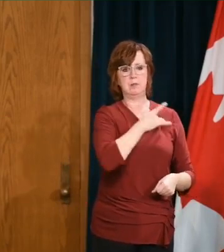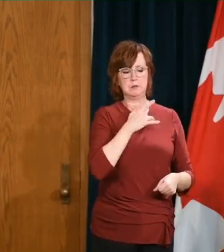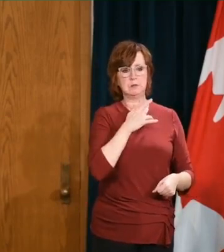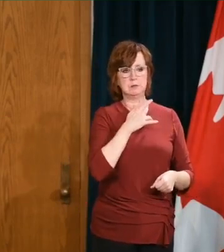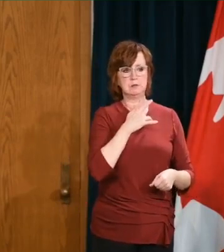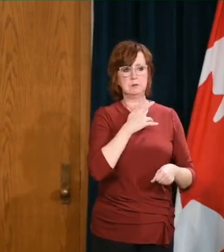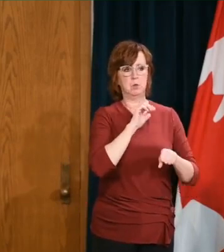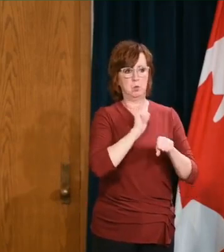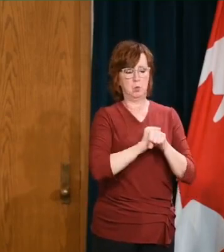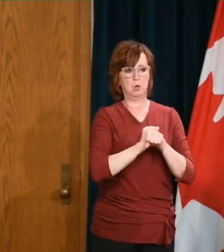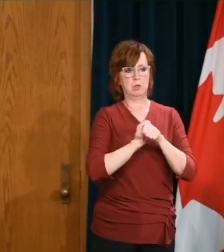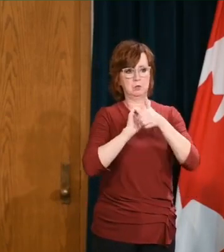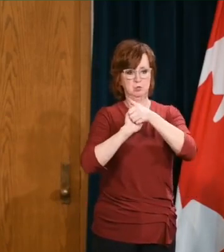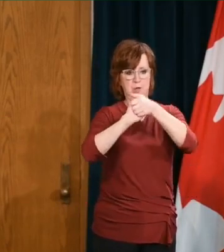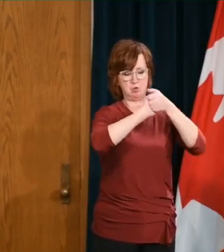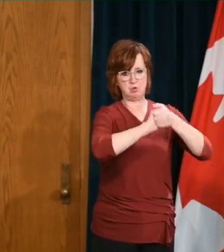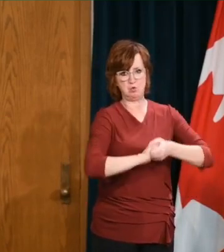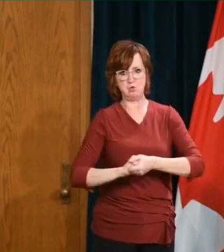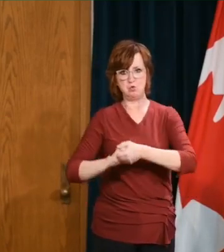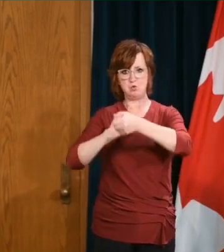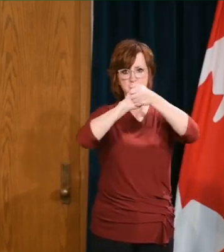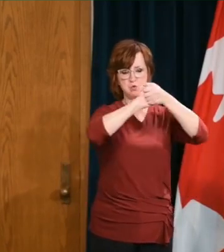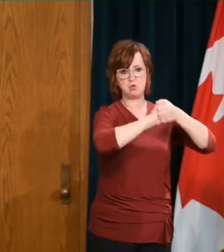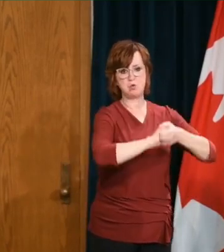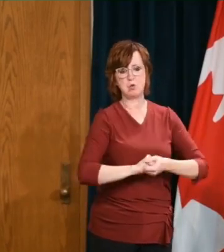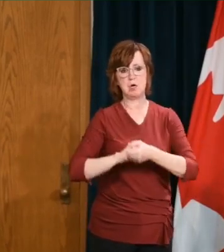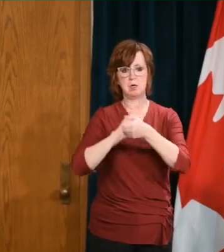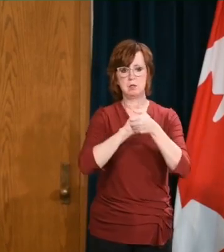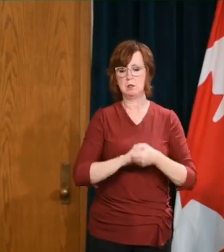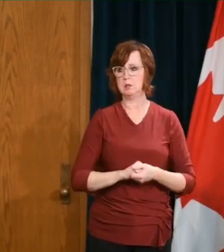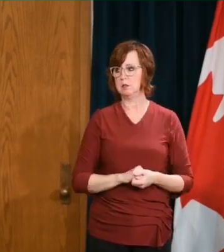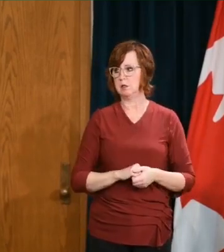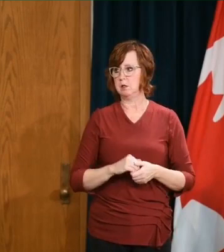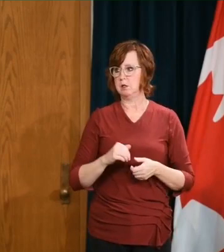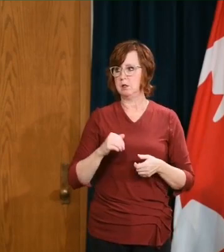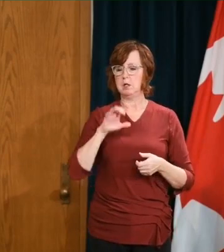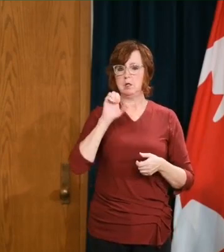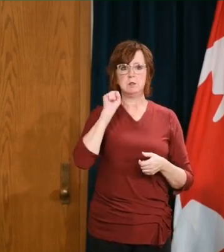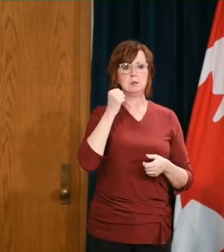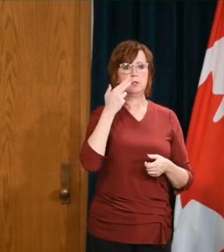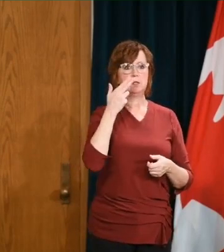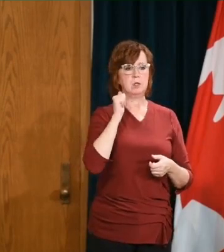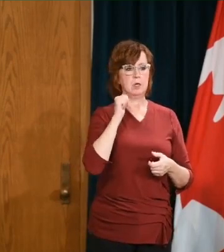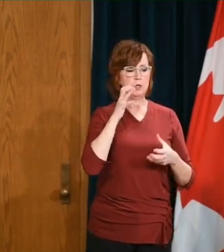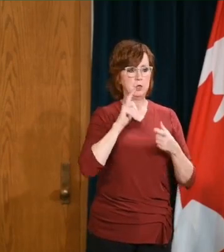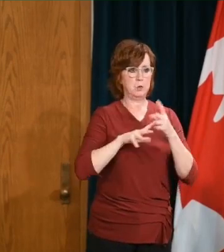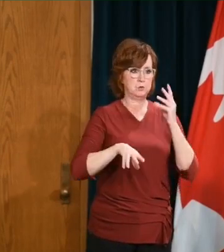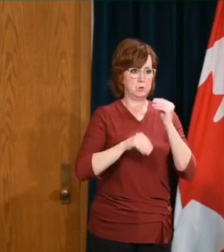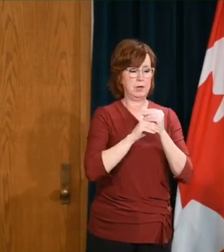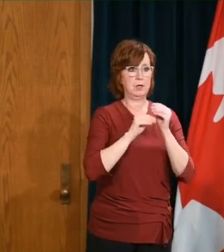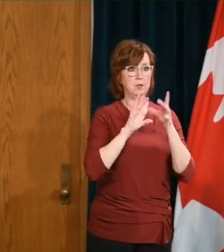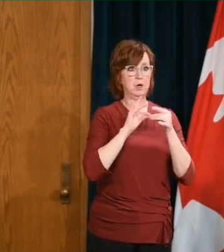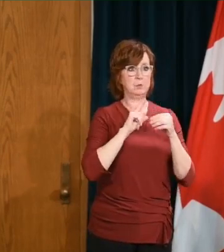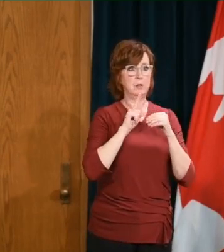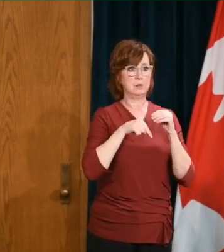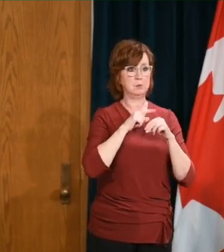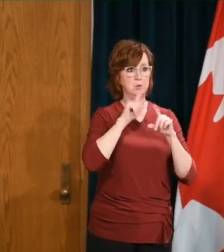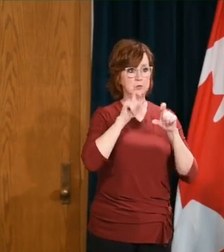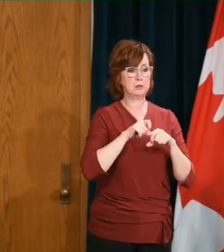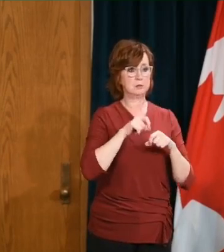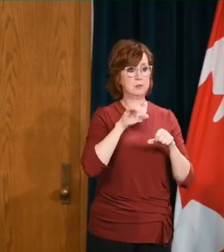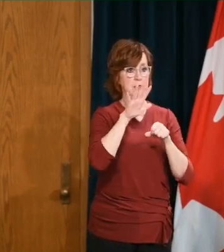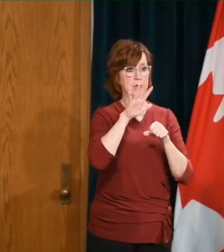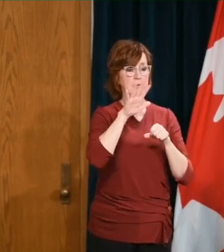we're working collaboratively with them. Do we have a comment from the SHA on testing efforts in the north?